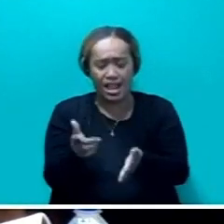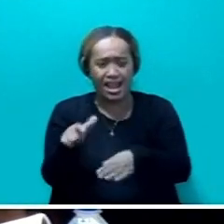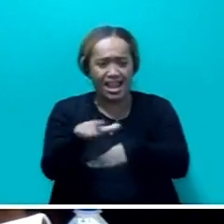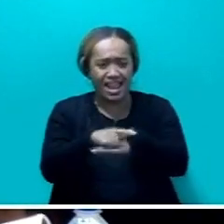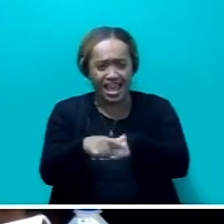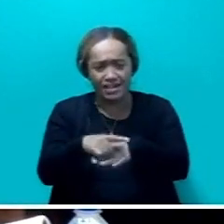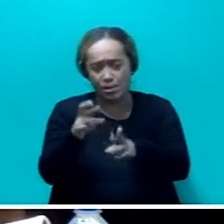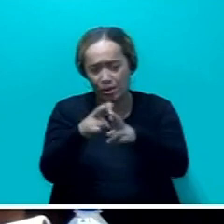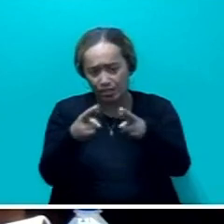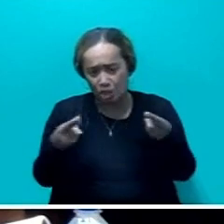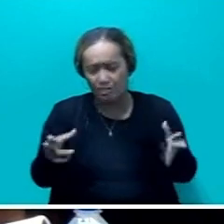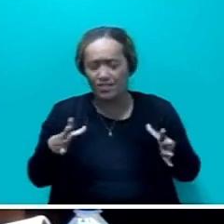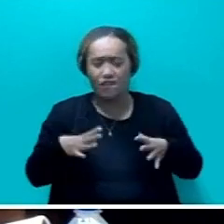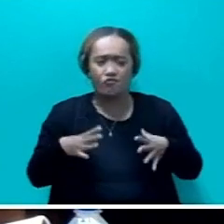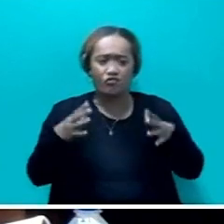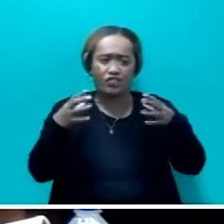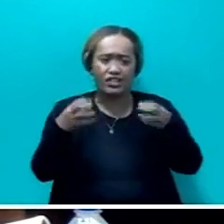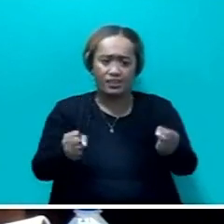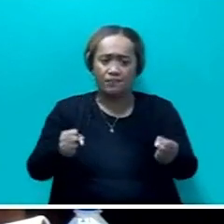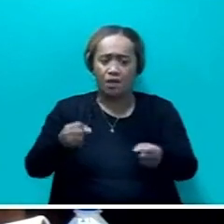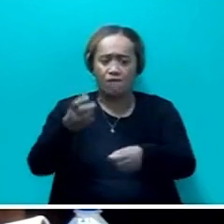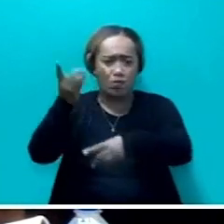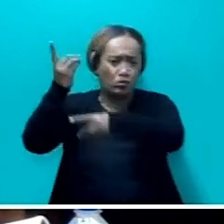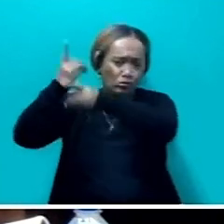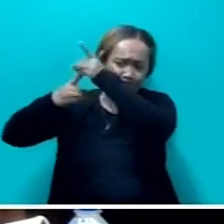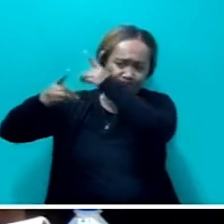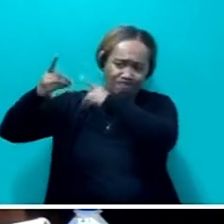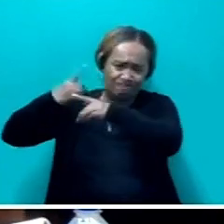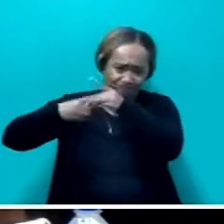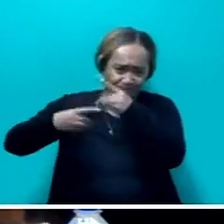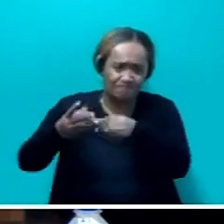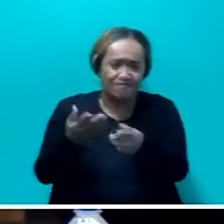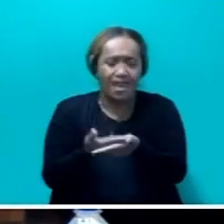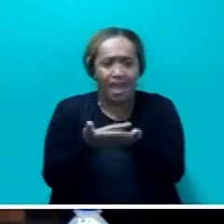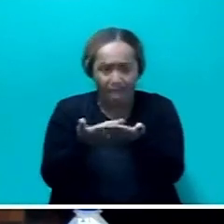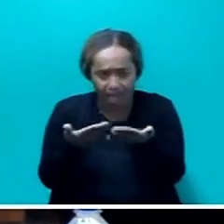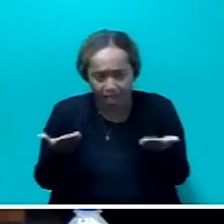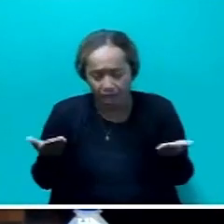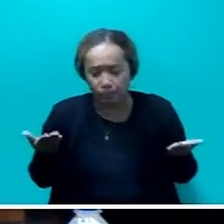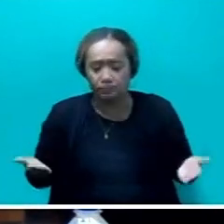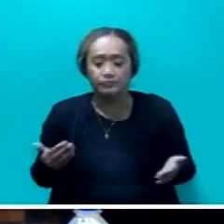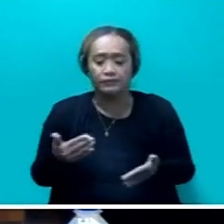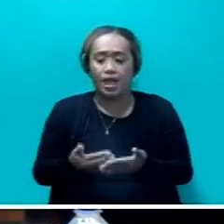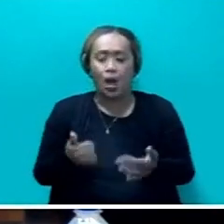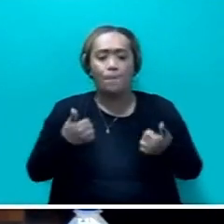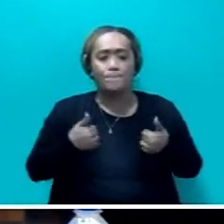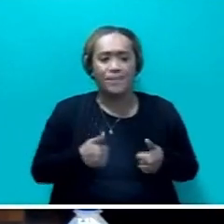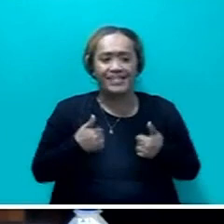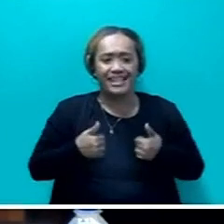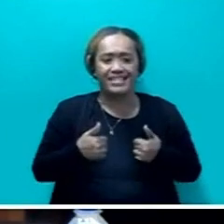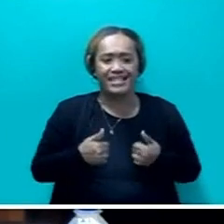freedom for the descendants of our indentured laborers to put in practice the language,